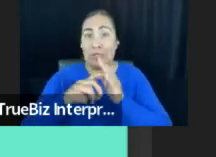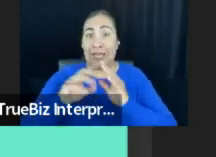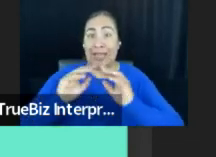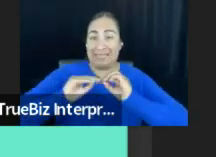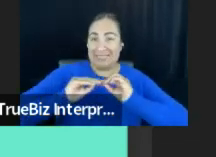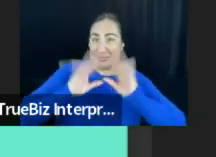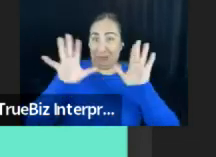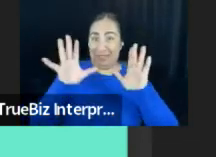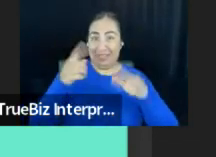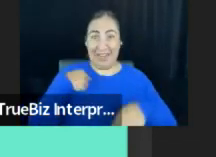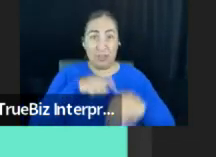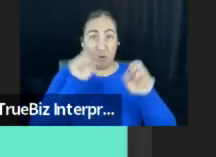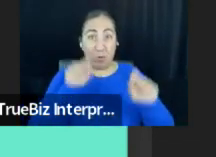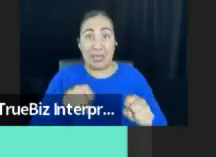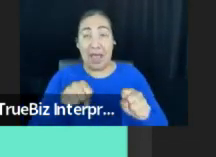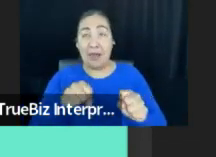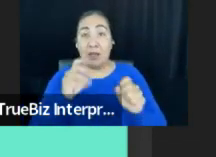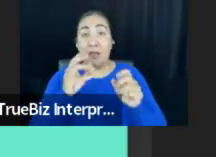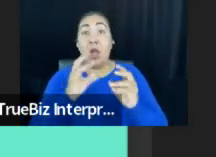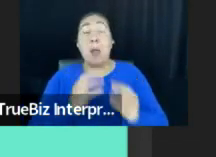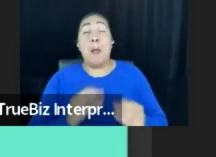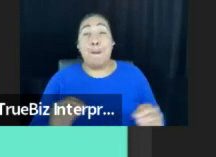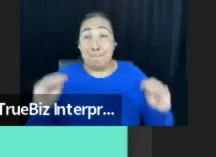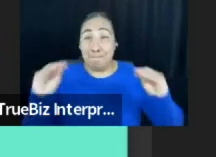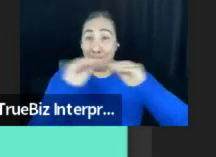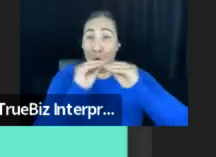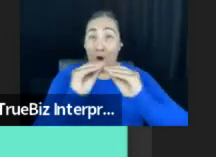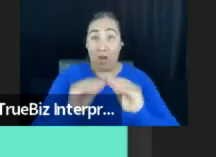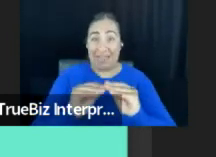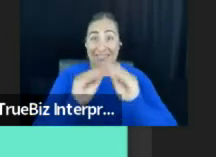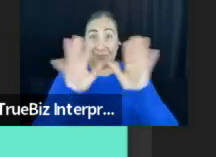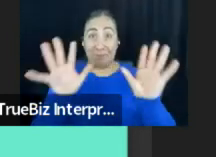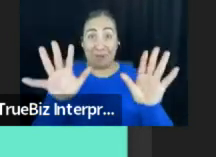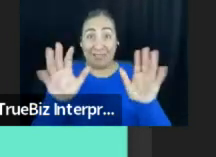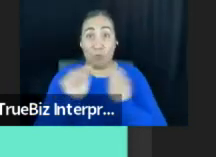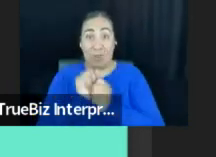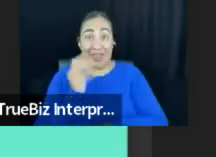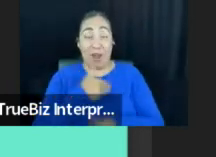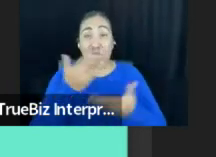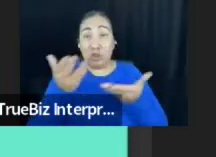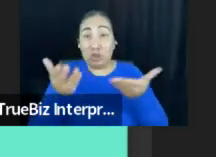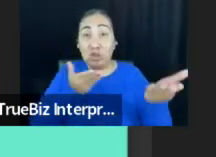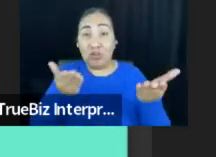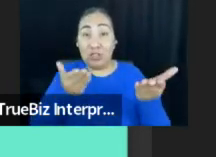be, the more explicit that we can be with the services, the